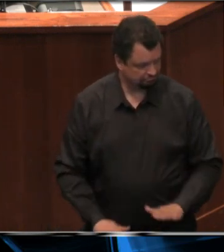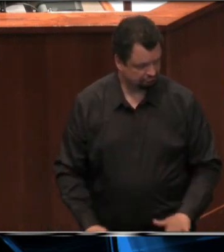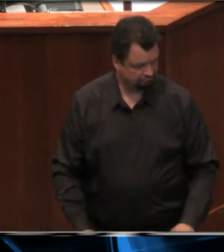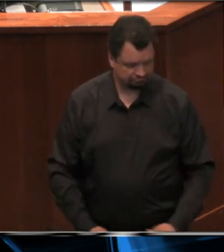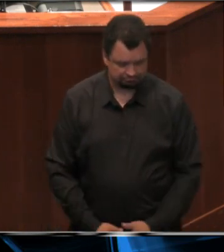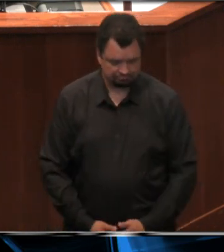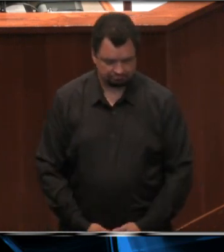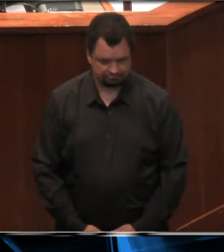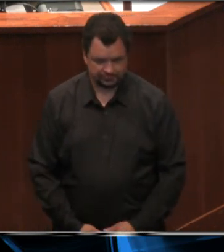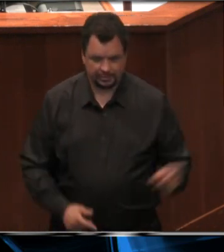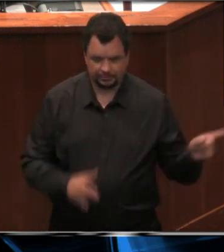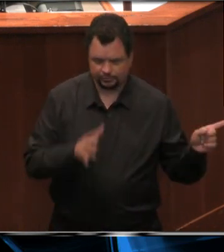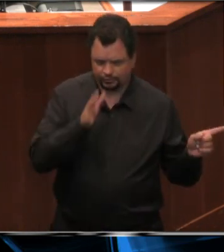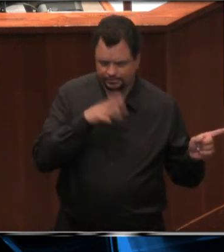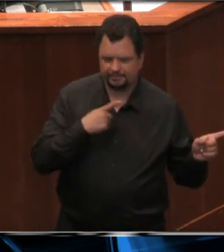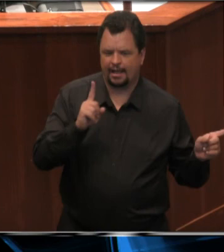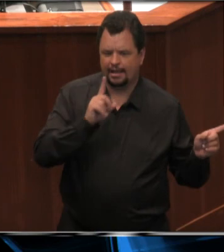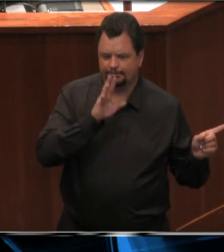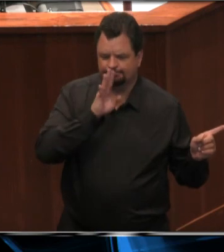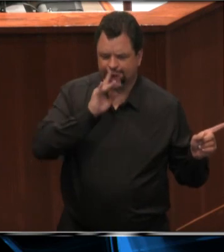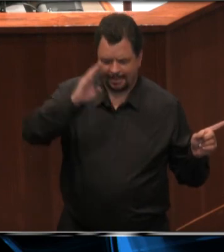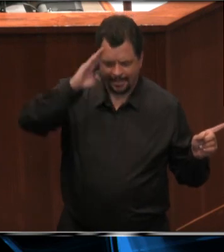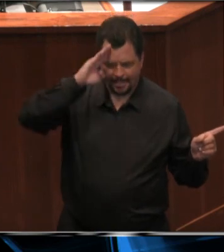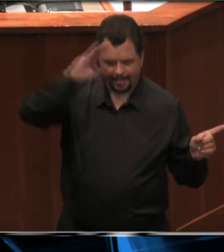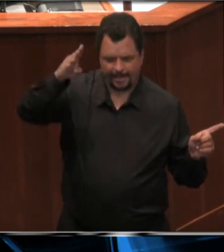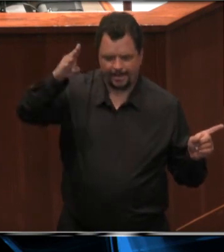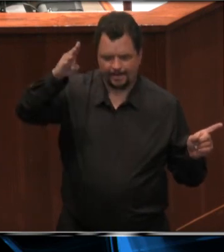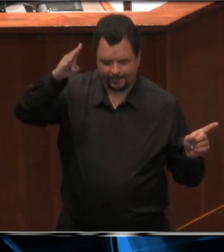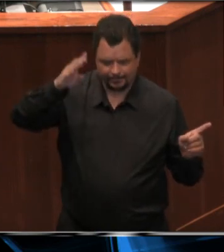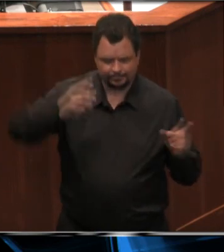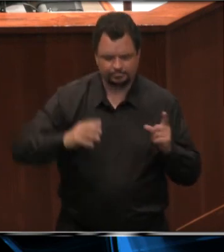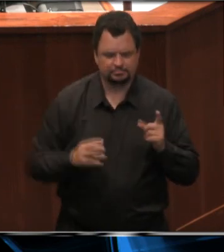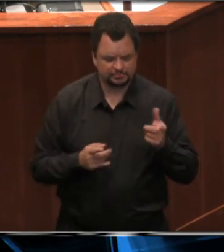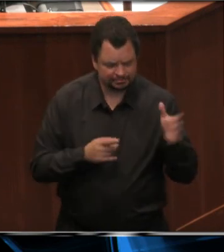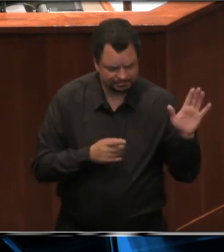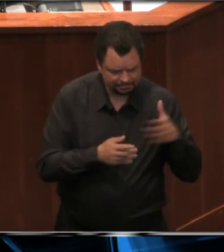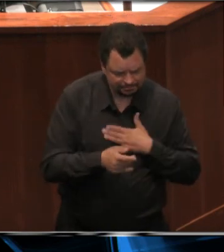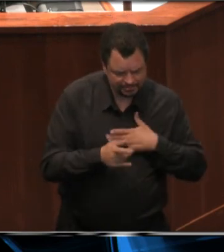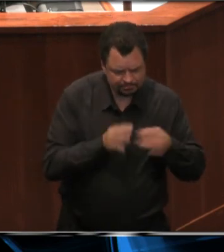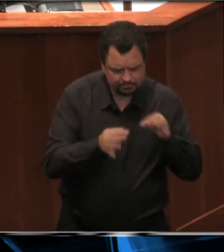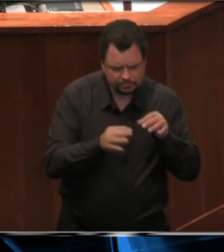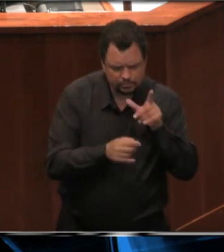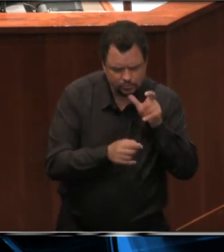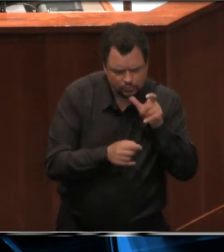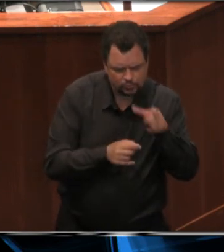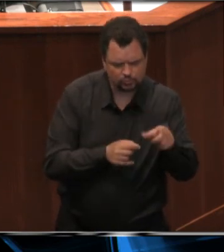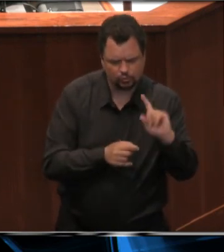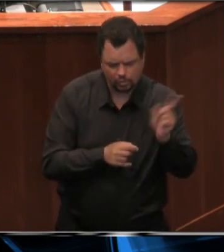Hello. Yes, good morning. Please identify yourself and let us know who you're with.